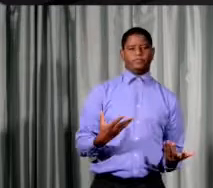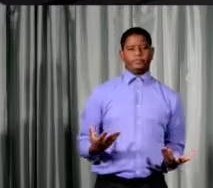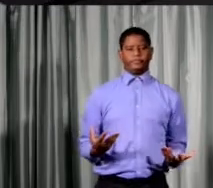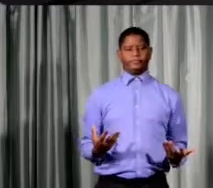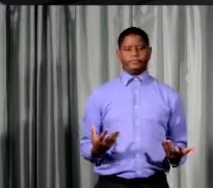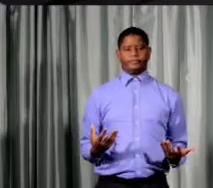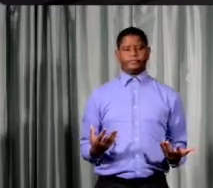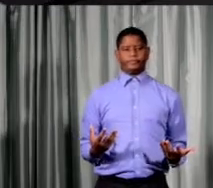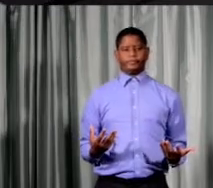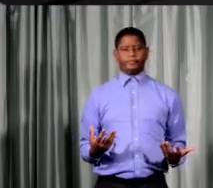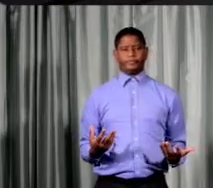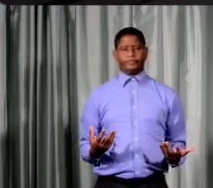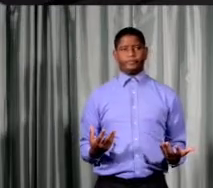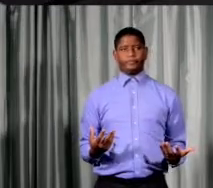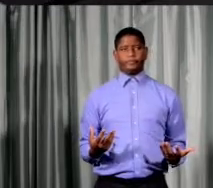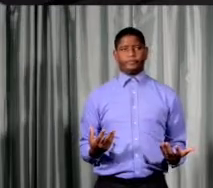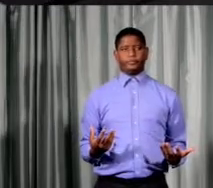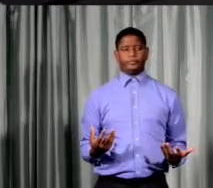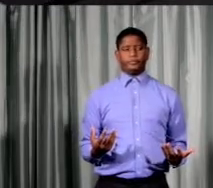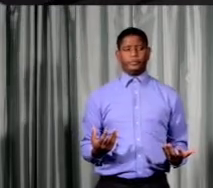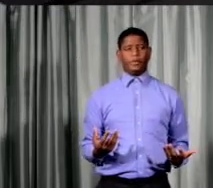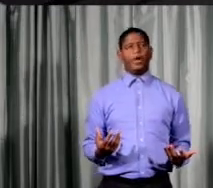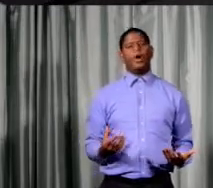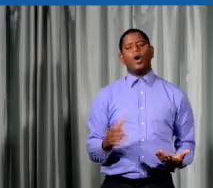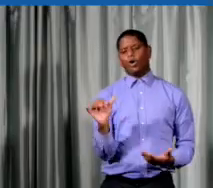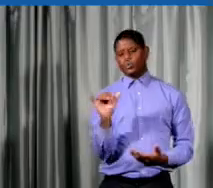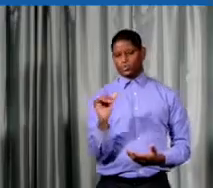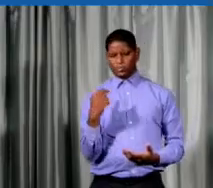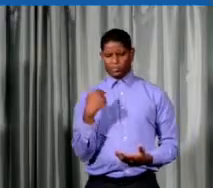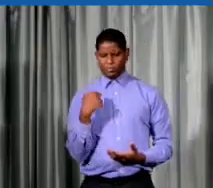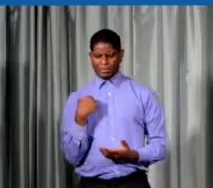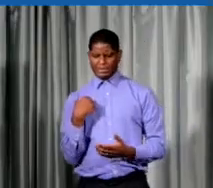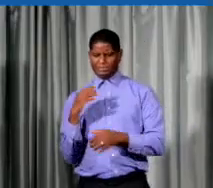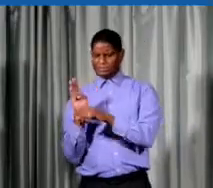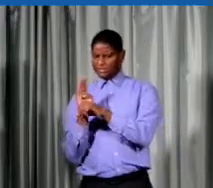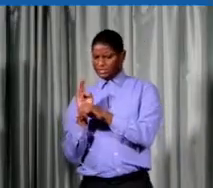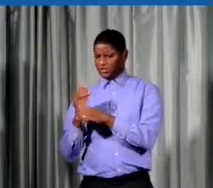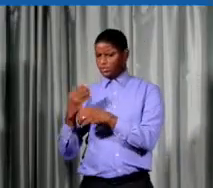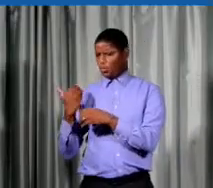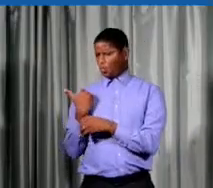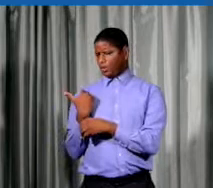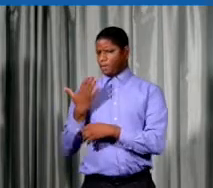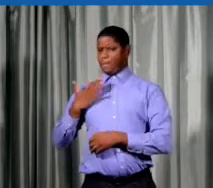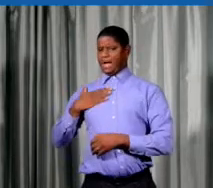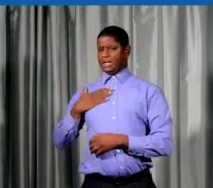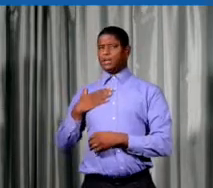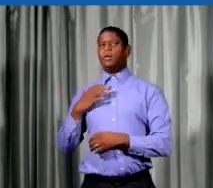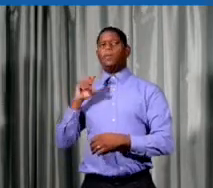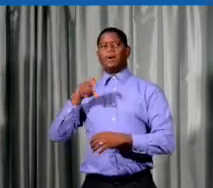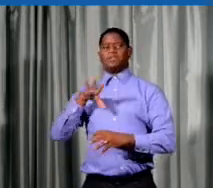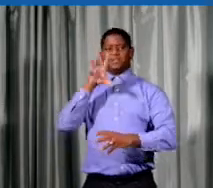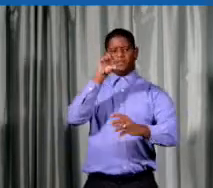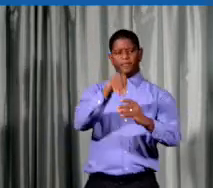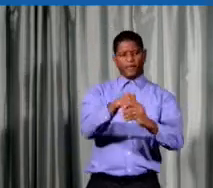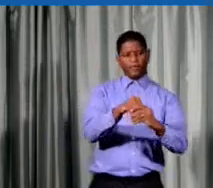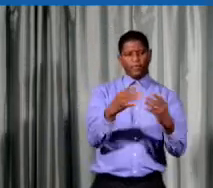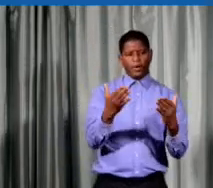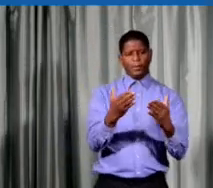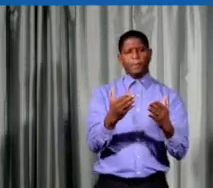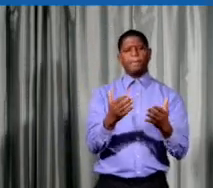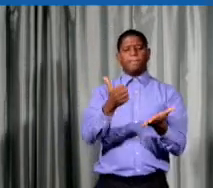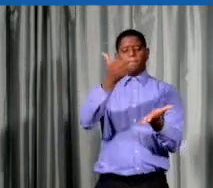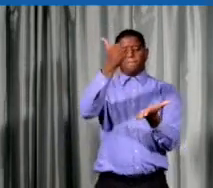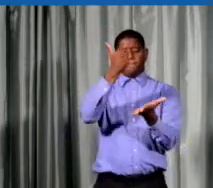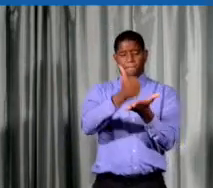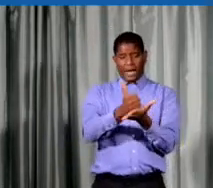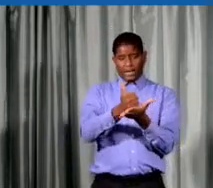bank. One of the things you can also get involved in, cash management, is what we called a